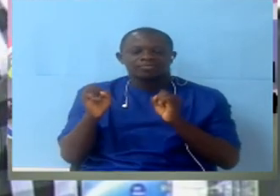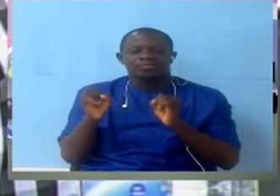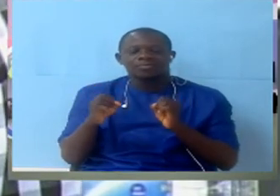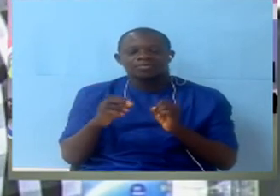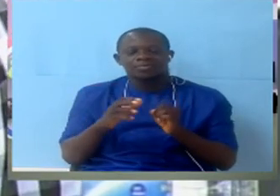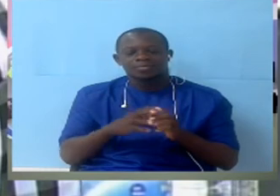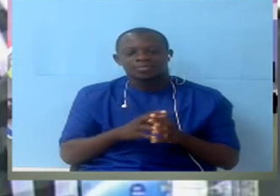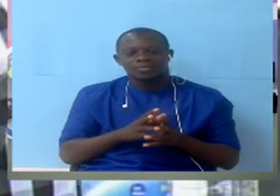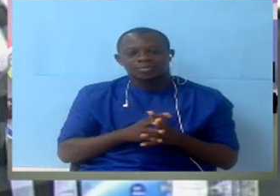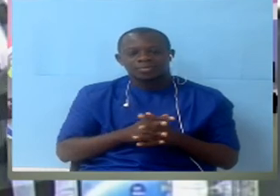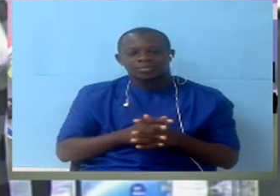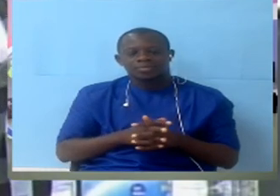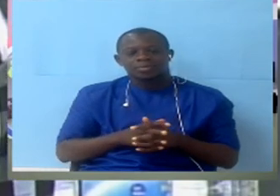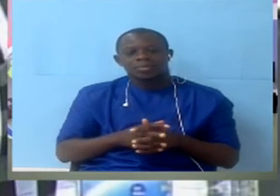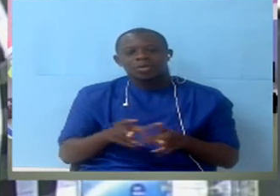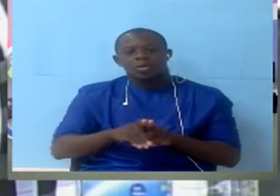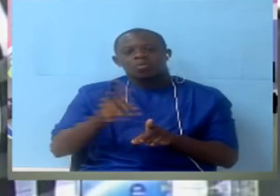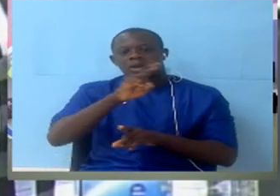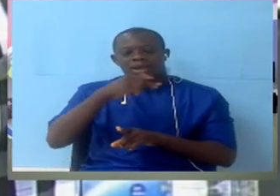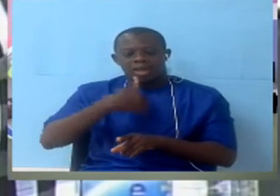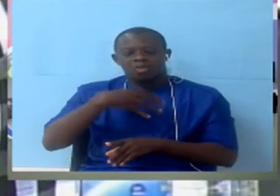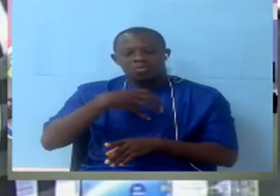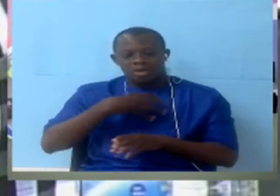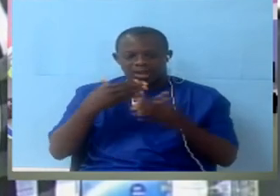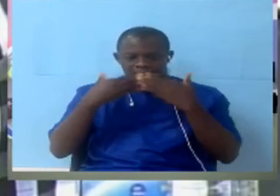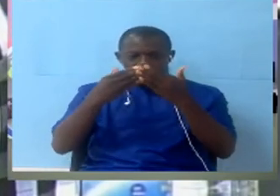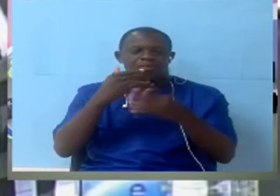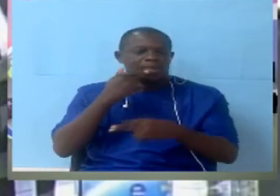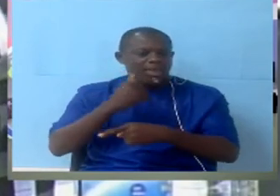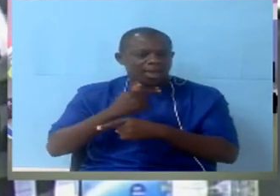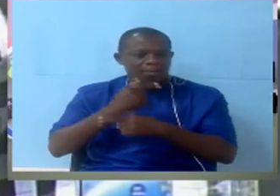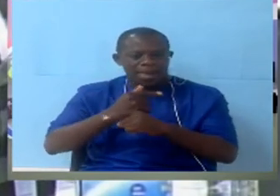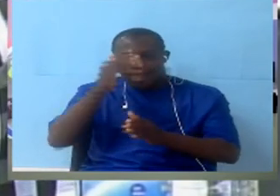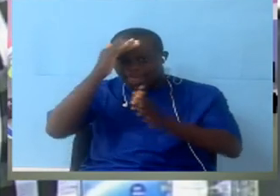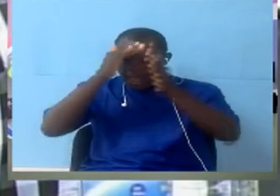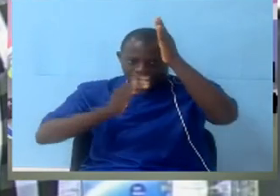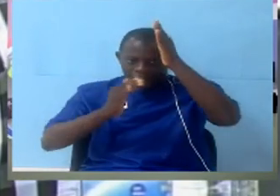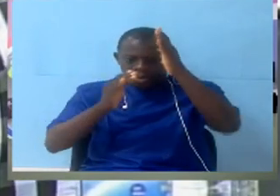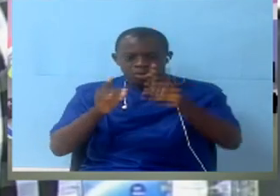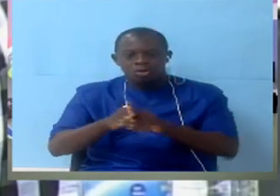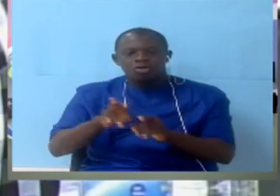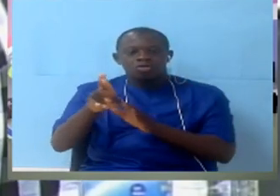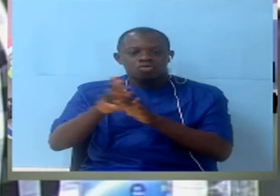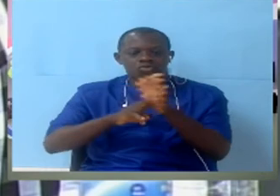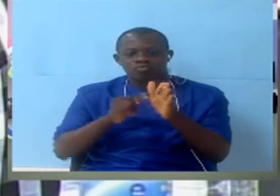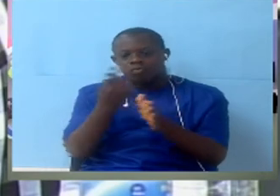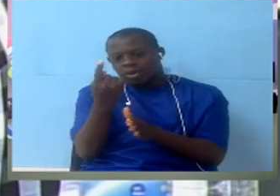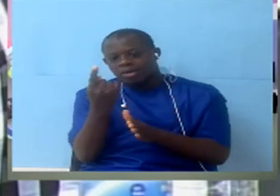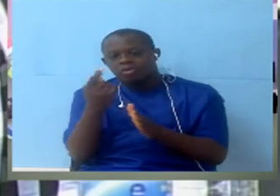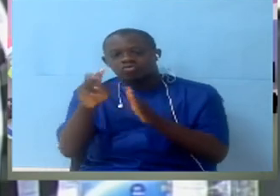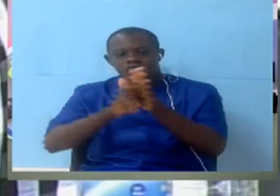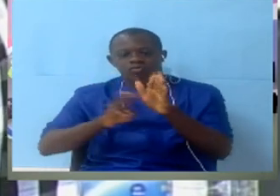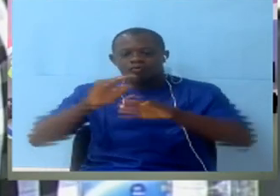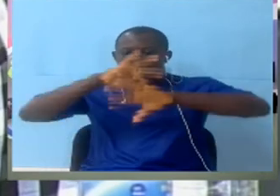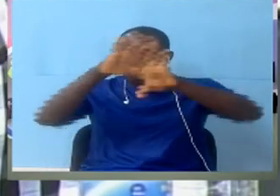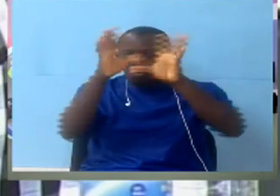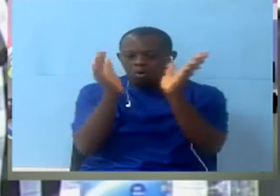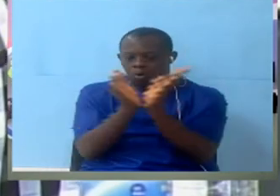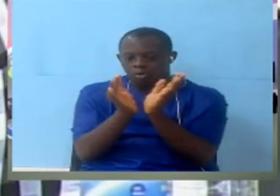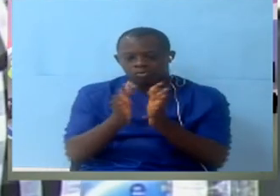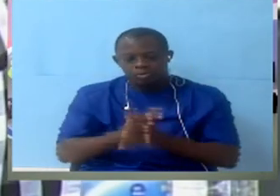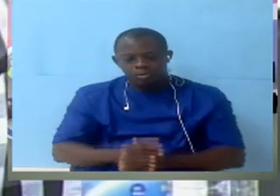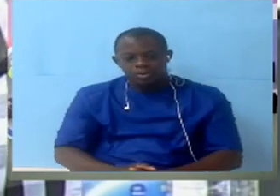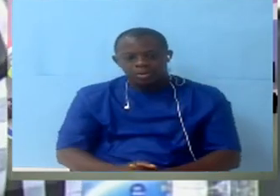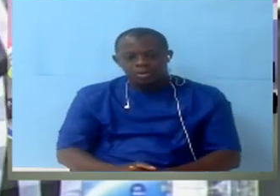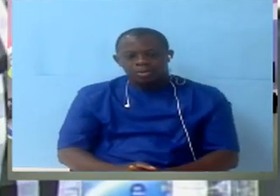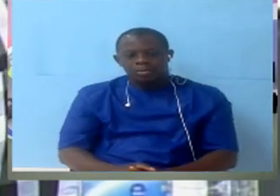fola Gambia armed forces bunato wala ñindiko. What I'm telling the Gambia armed forces, rule for one is rule for all. Rule for one is rule for all. Selective